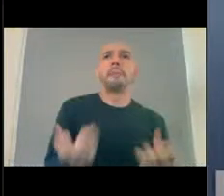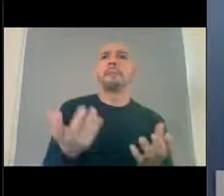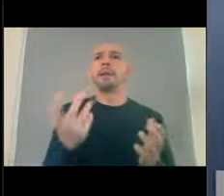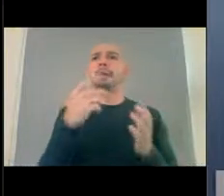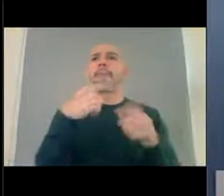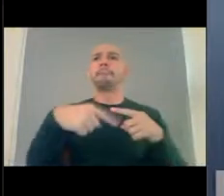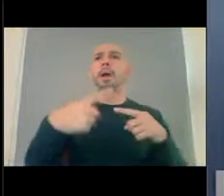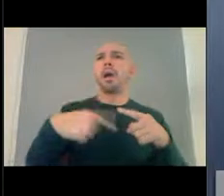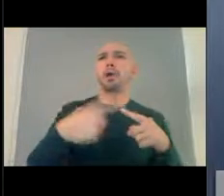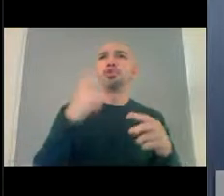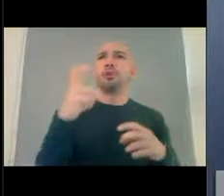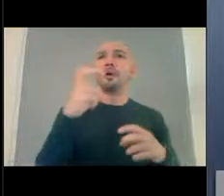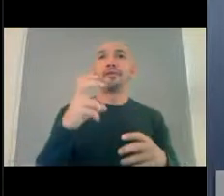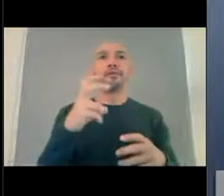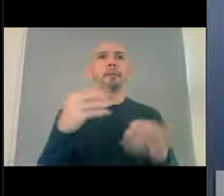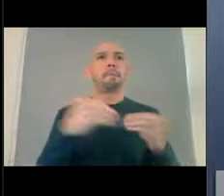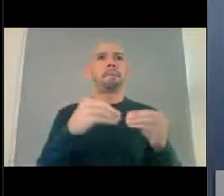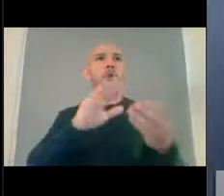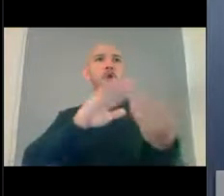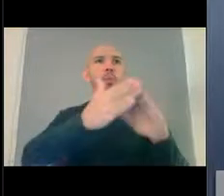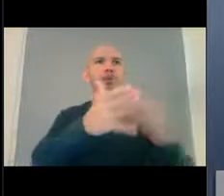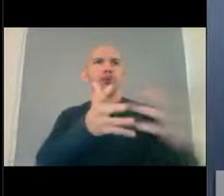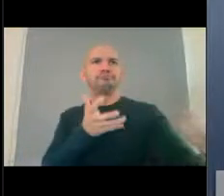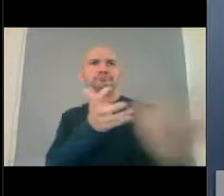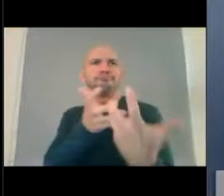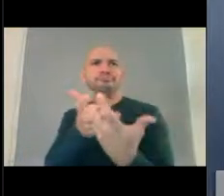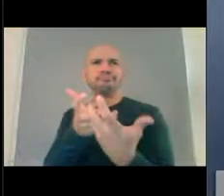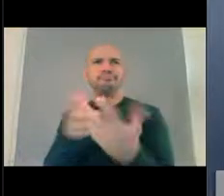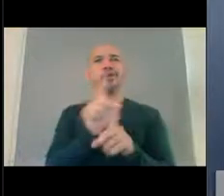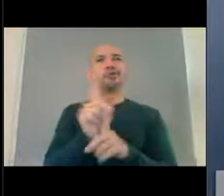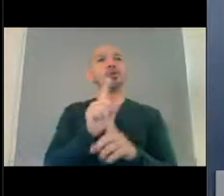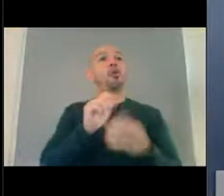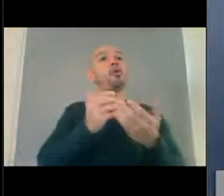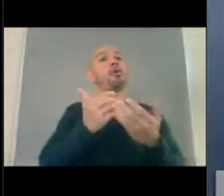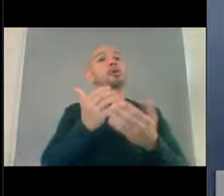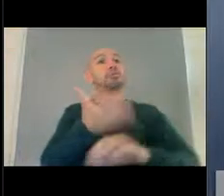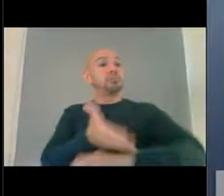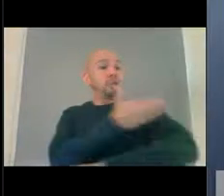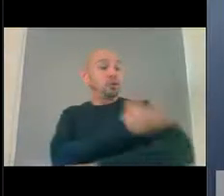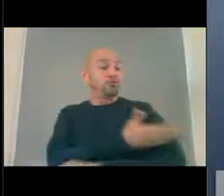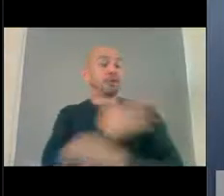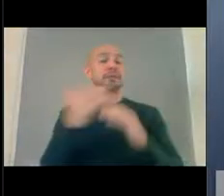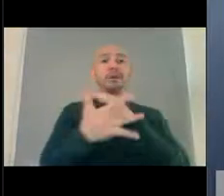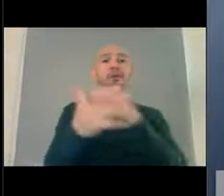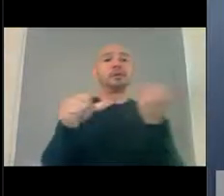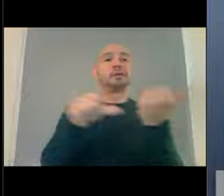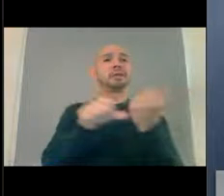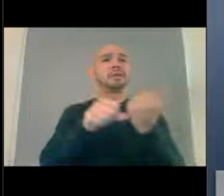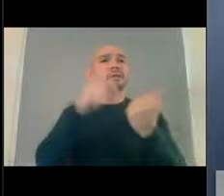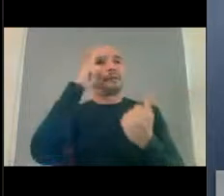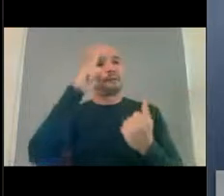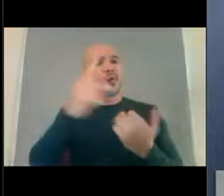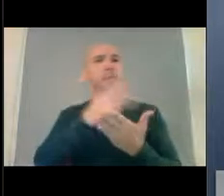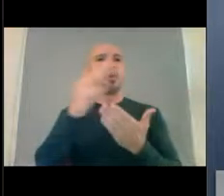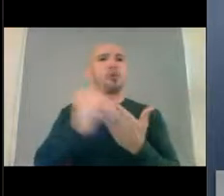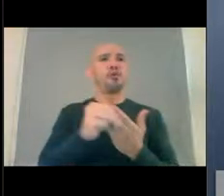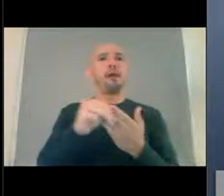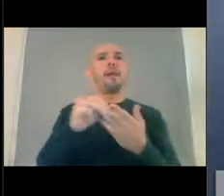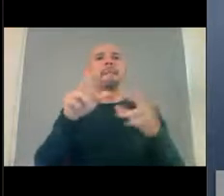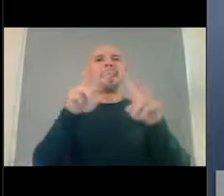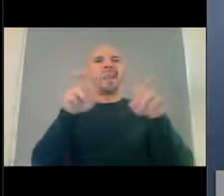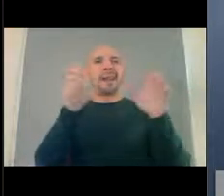community engagement considerations and increased technical assistance for program applicants i want to thank matthew yosgot and each of